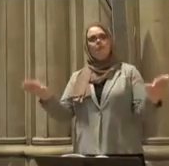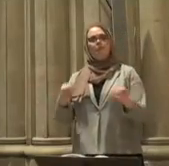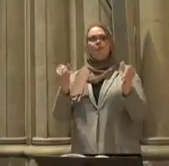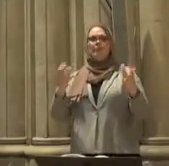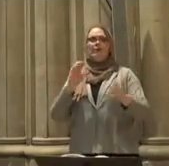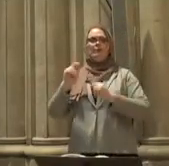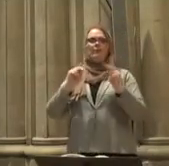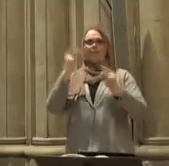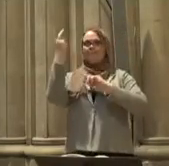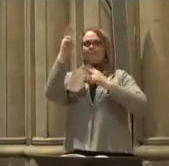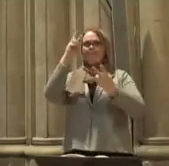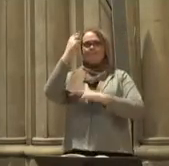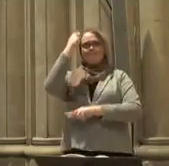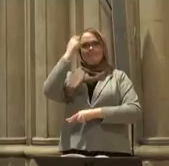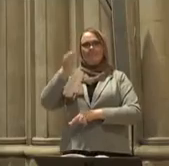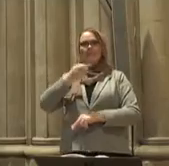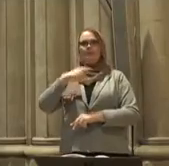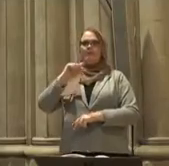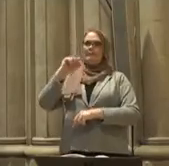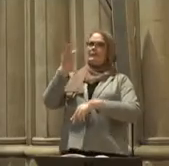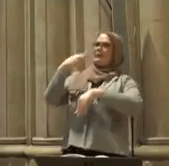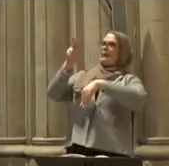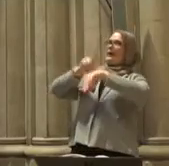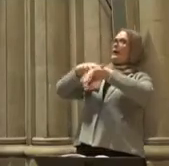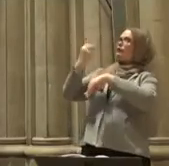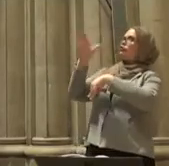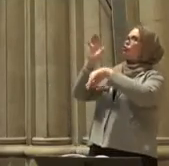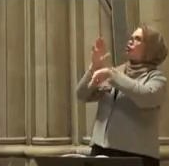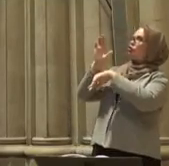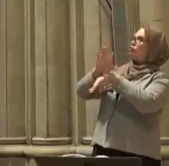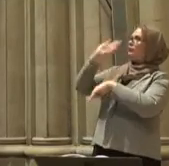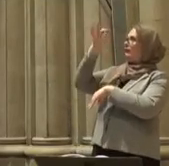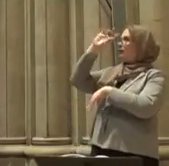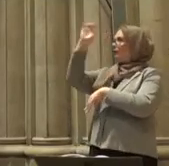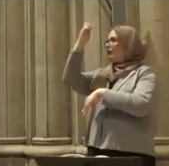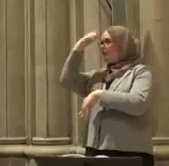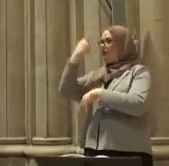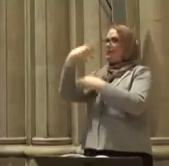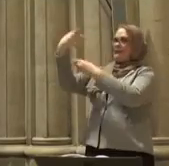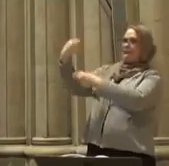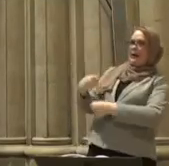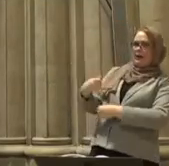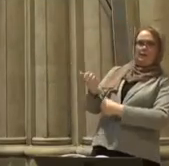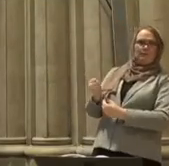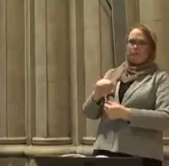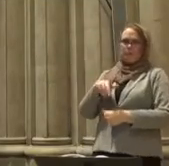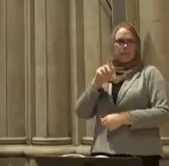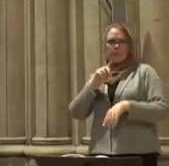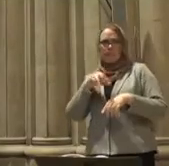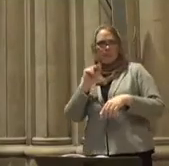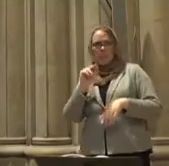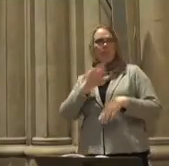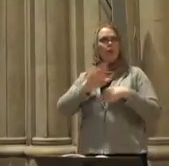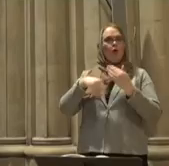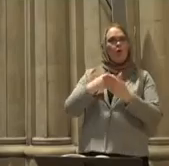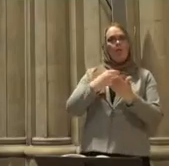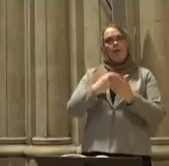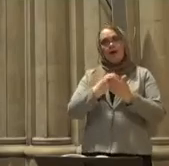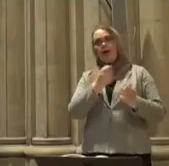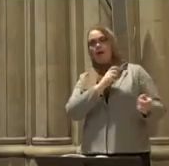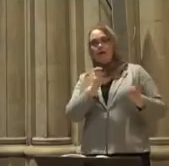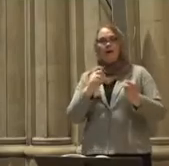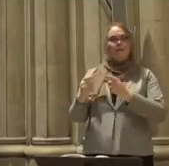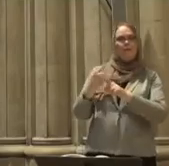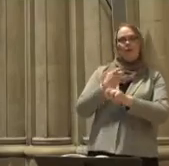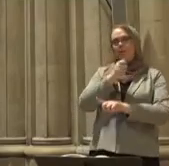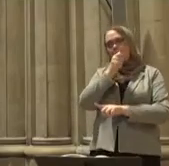we're not. All the money that we raise comes from private donation. So if you are able to help us this morning, we'd be most grateful. We